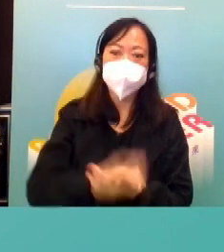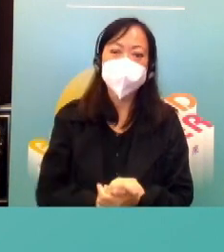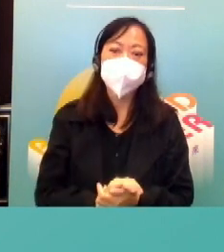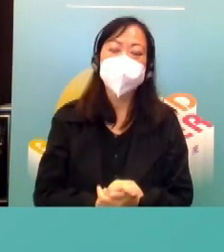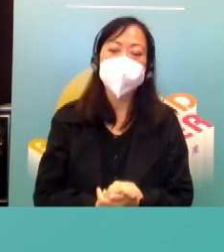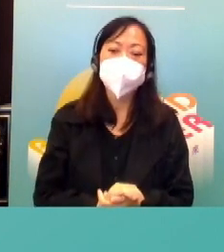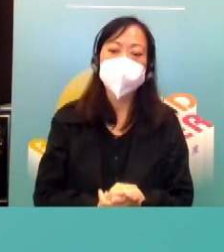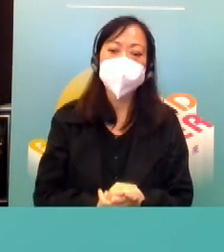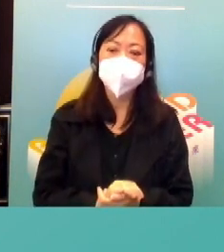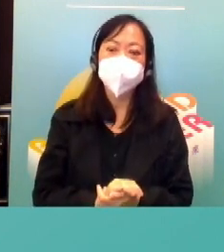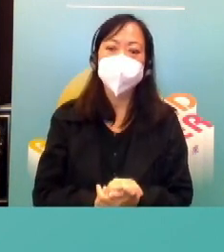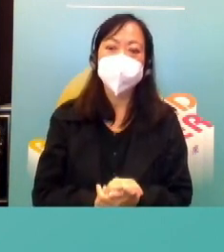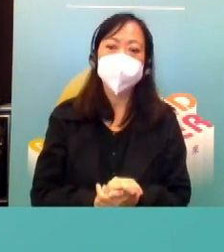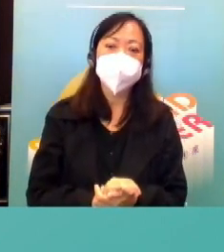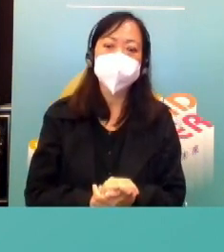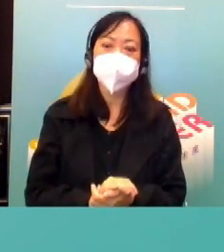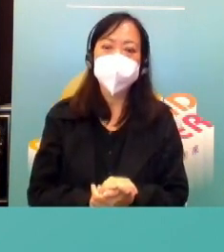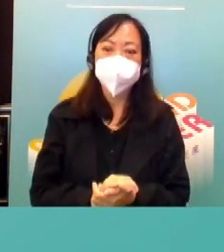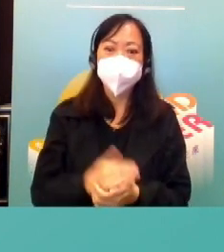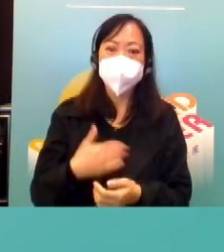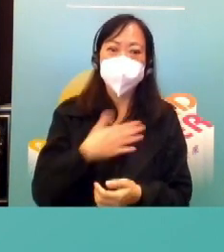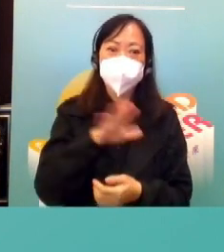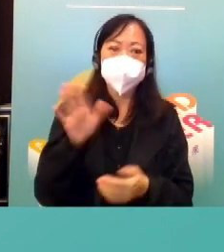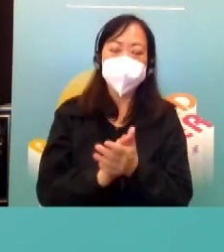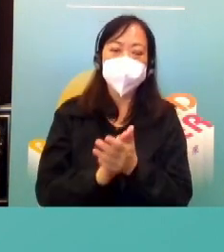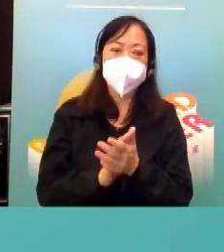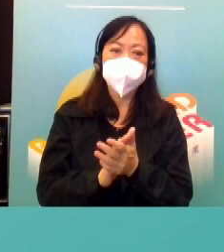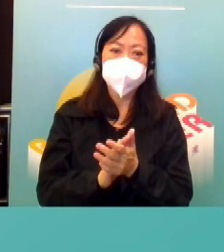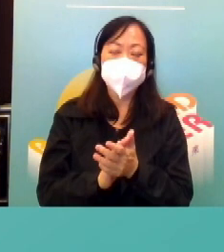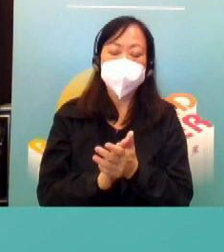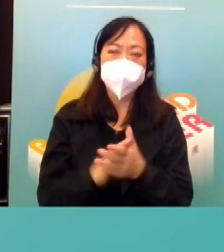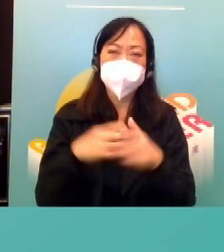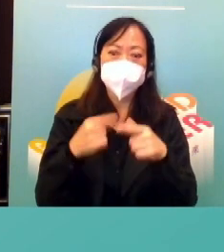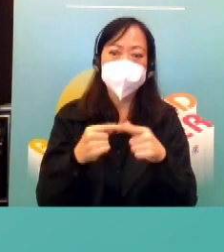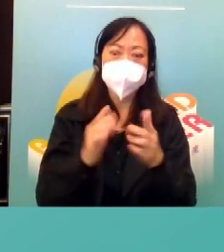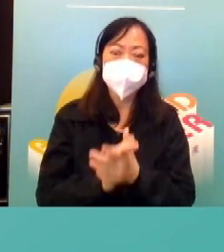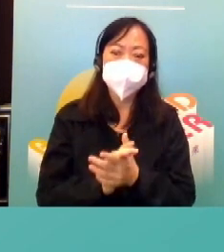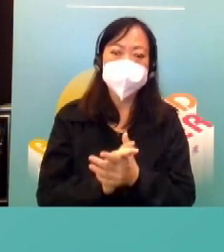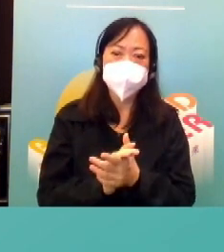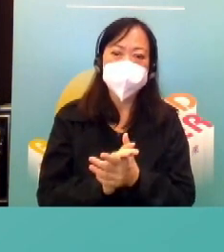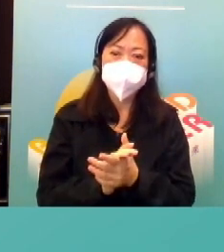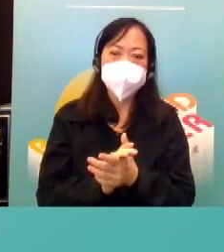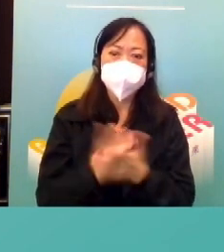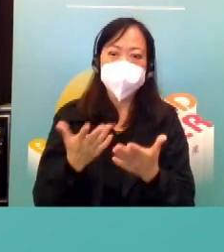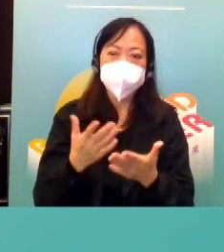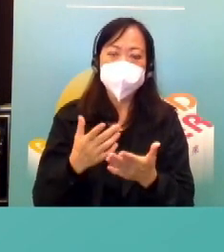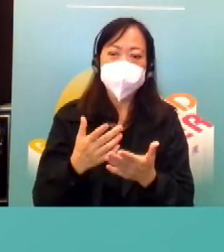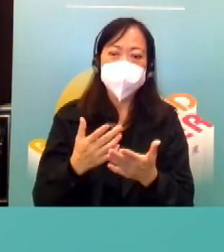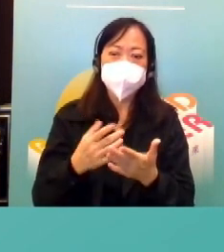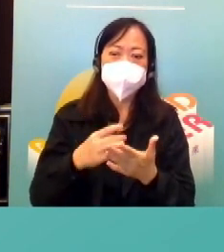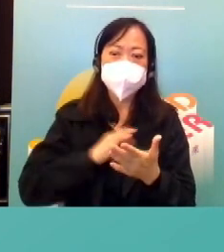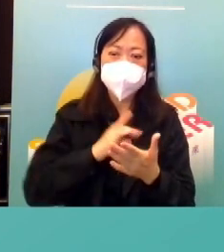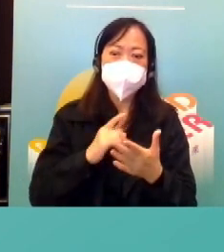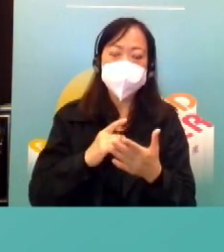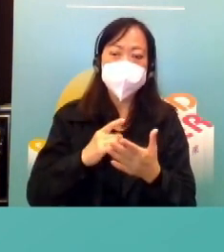about Bridges. So we particularly focus in the private markets. So we're thinking about